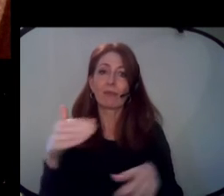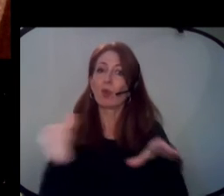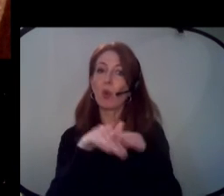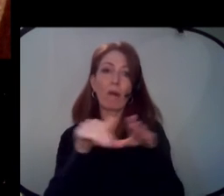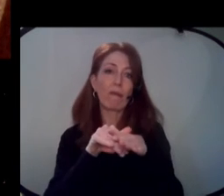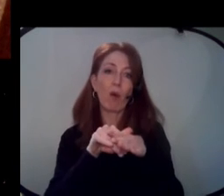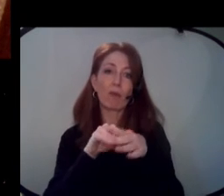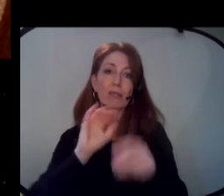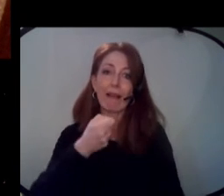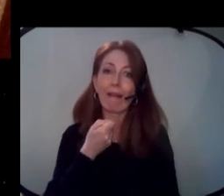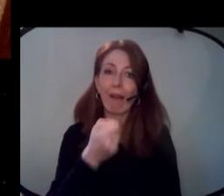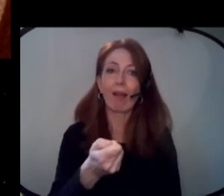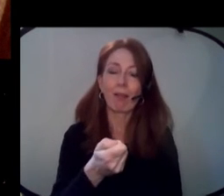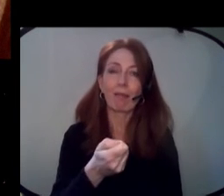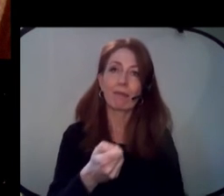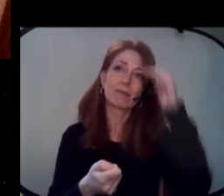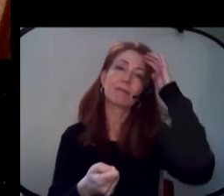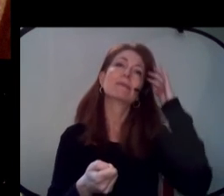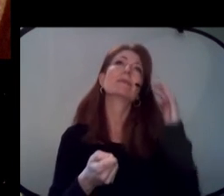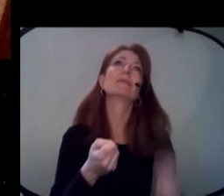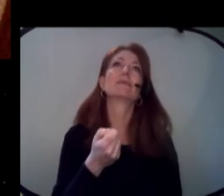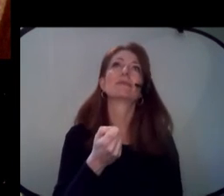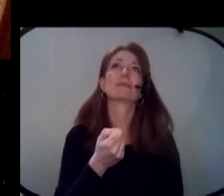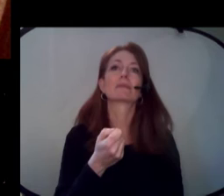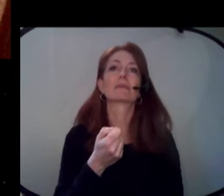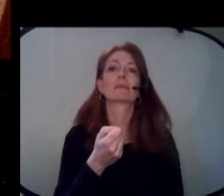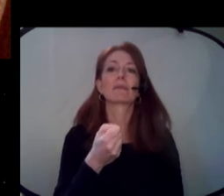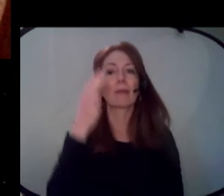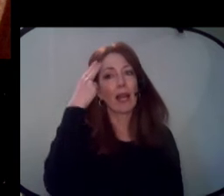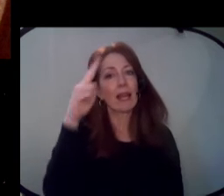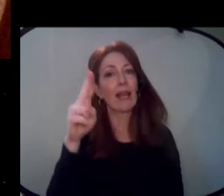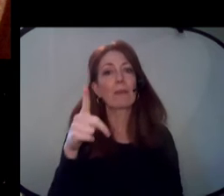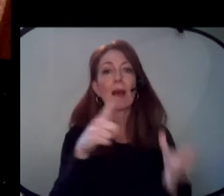given a name subsequently in the literature. She's called Abra,